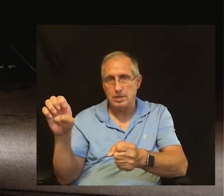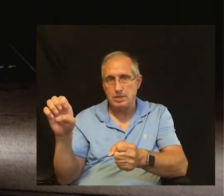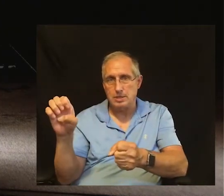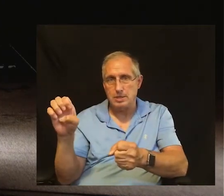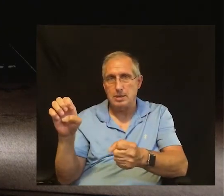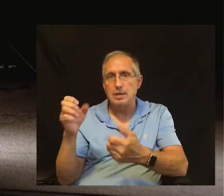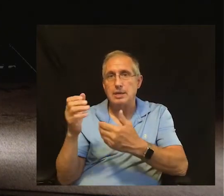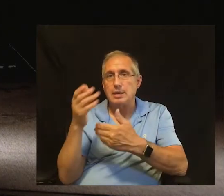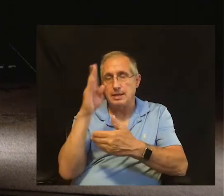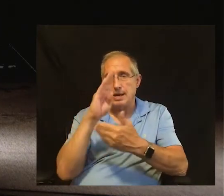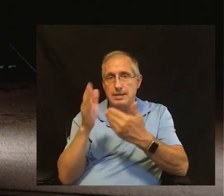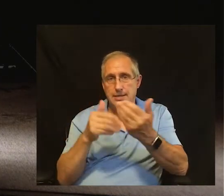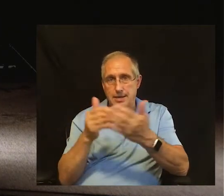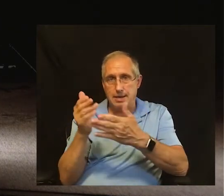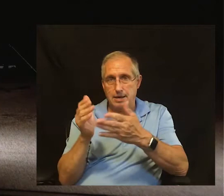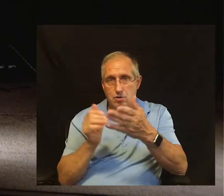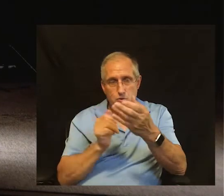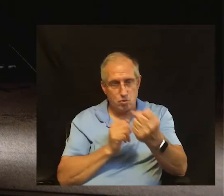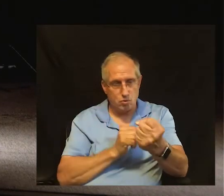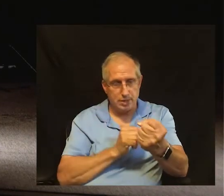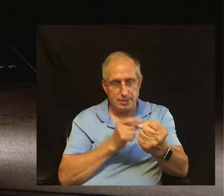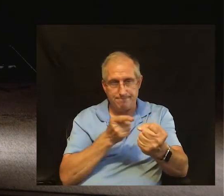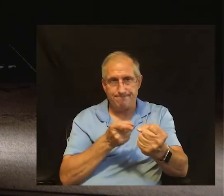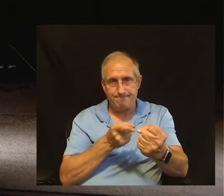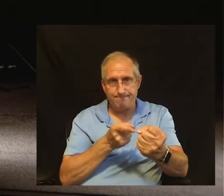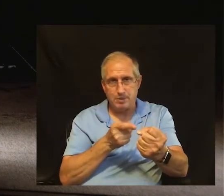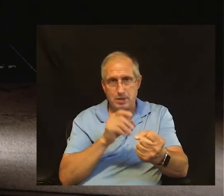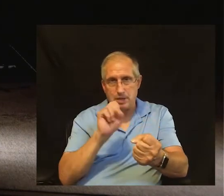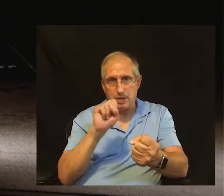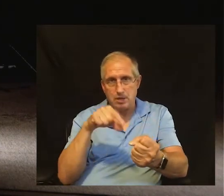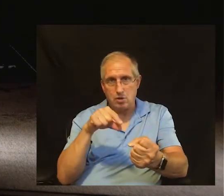God is at hand, and to squeeze.